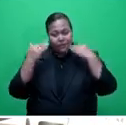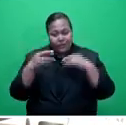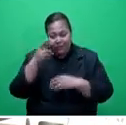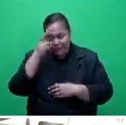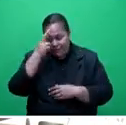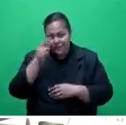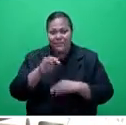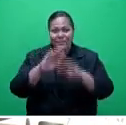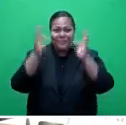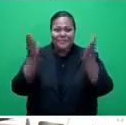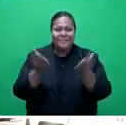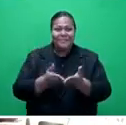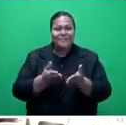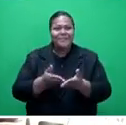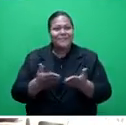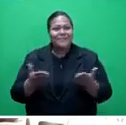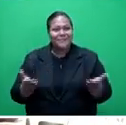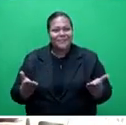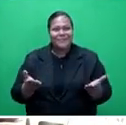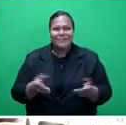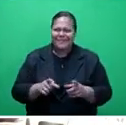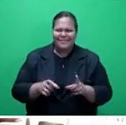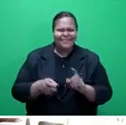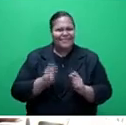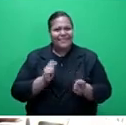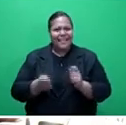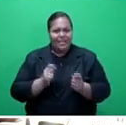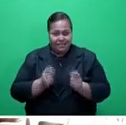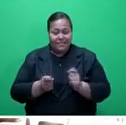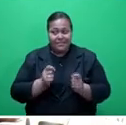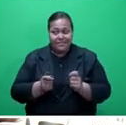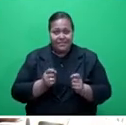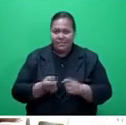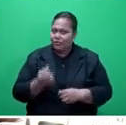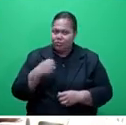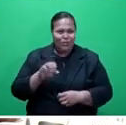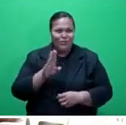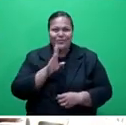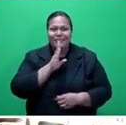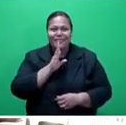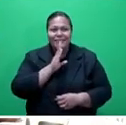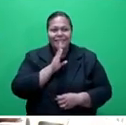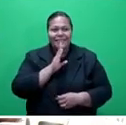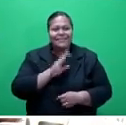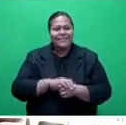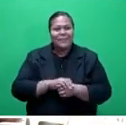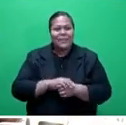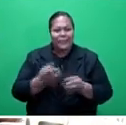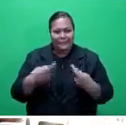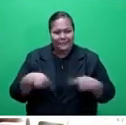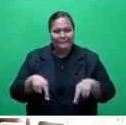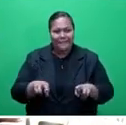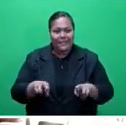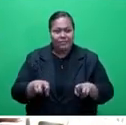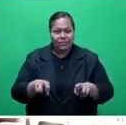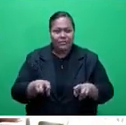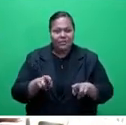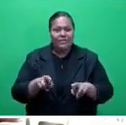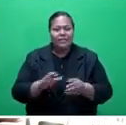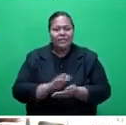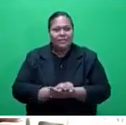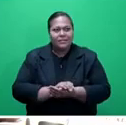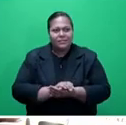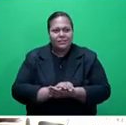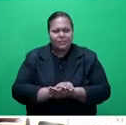an unprecedented test. And there is no secret that the road to recovery will be